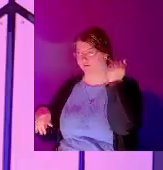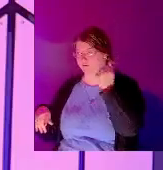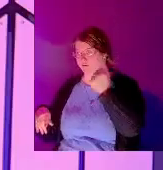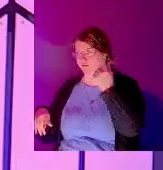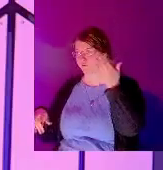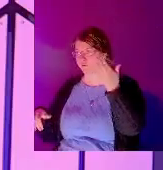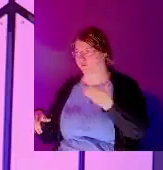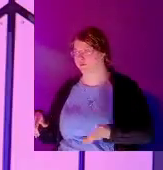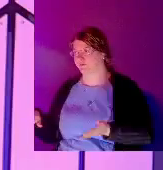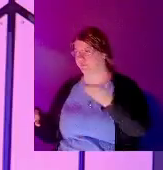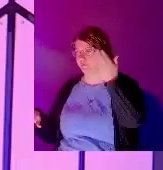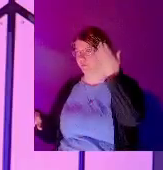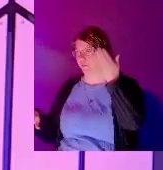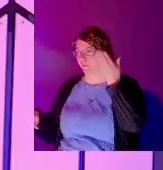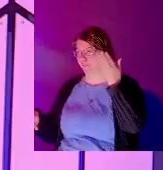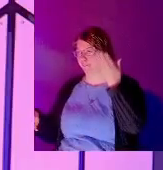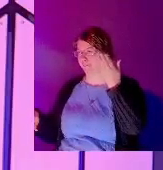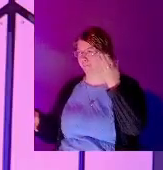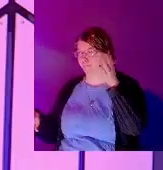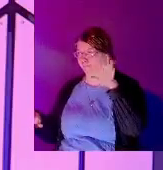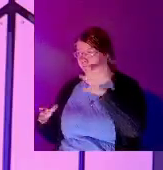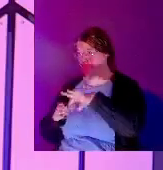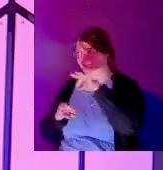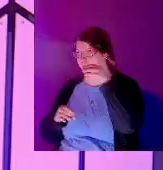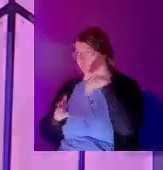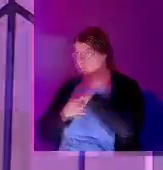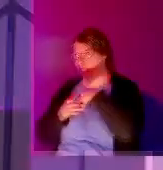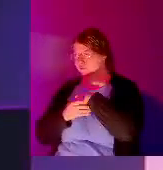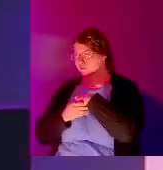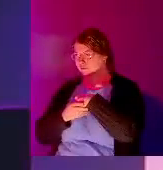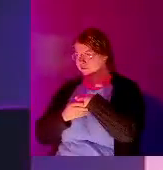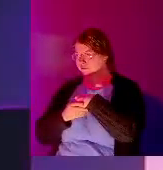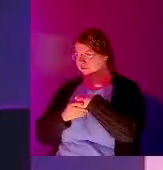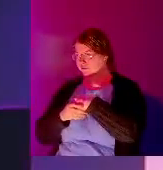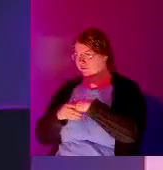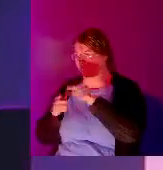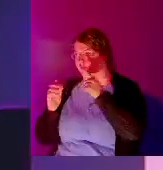to proclaim you. In Jesus' name, amen.